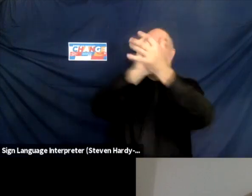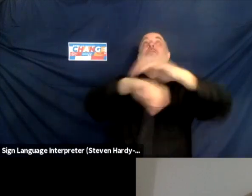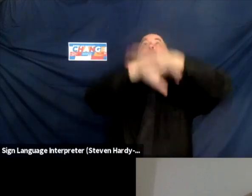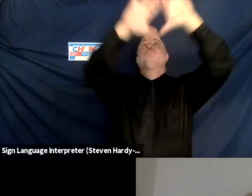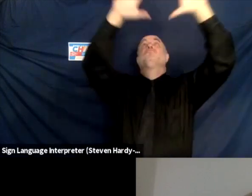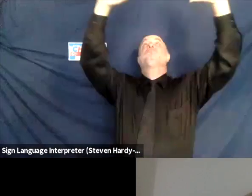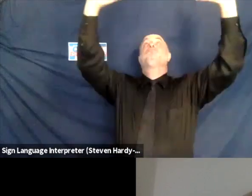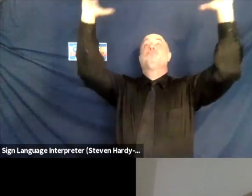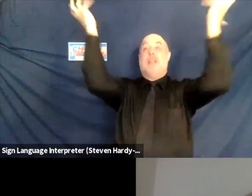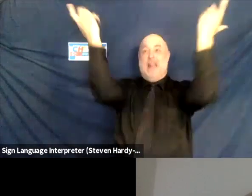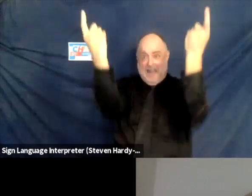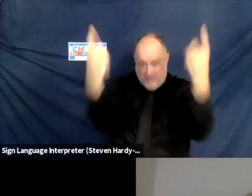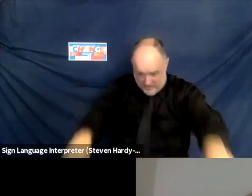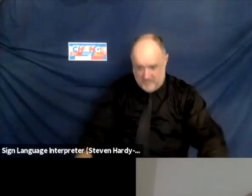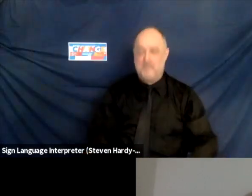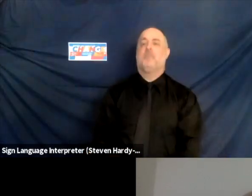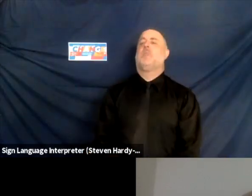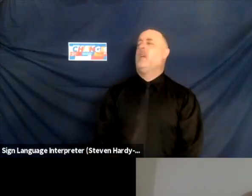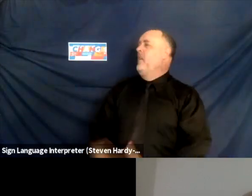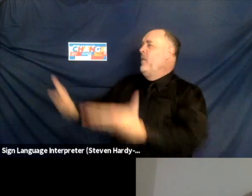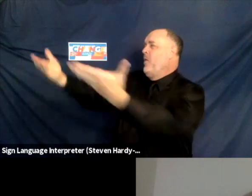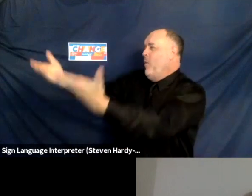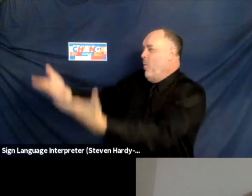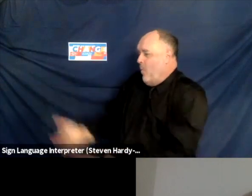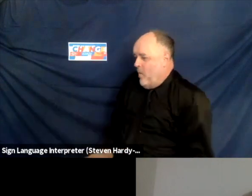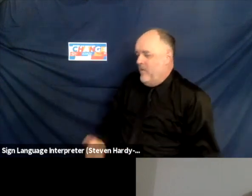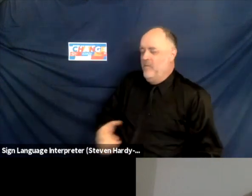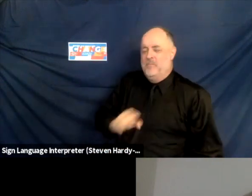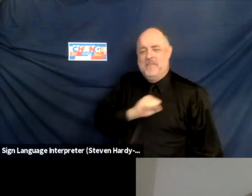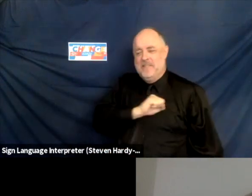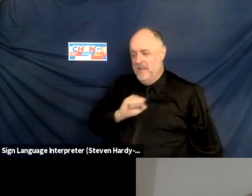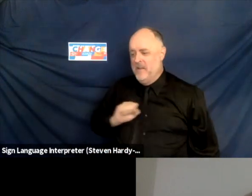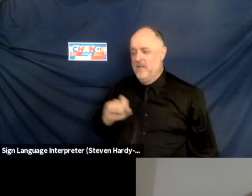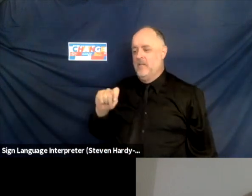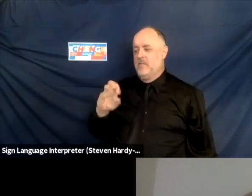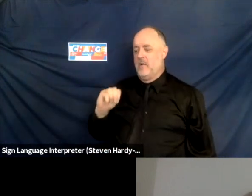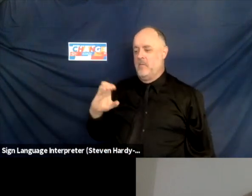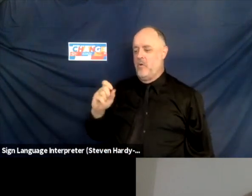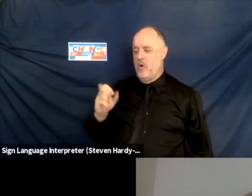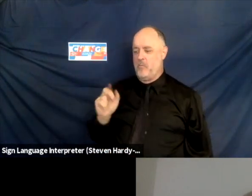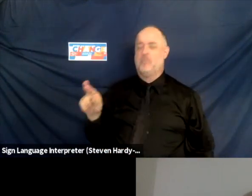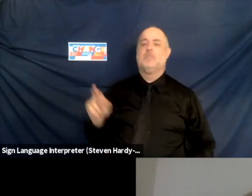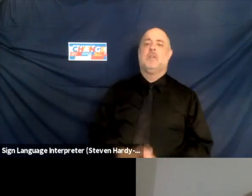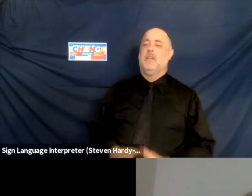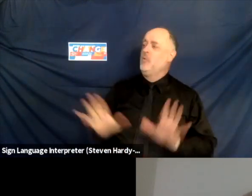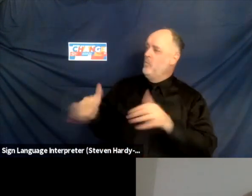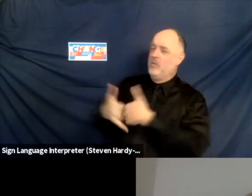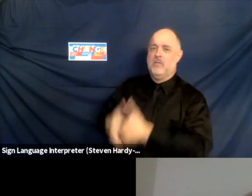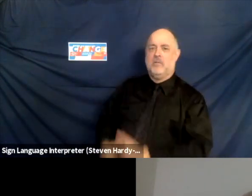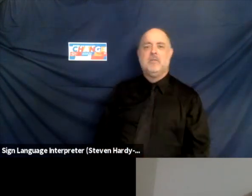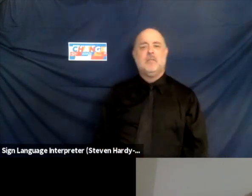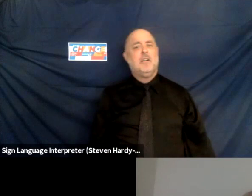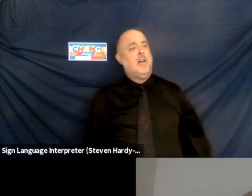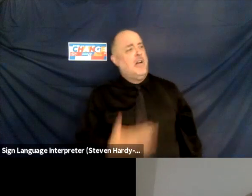join me in welcoming Senator Tom Carper, Chairman Tom Carper, and congratulating him on this big award. Thank you.